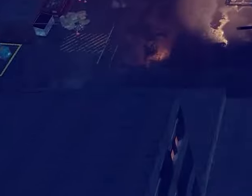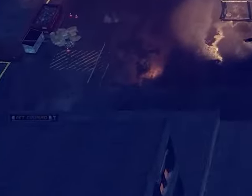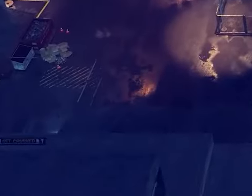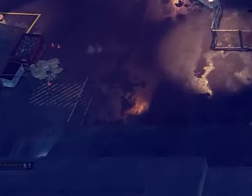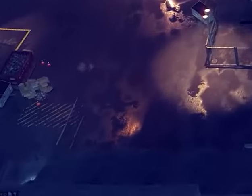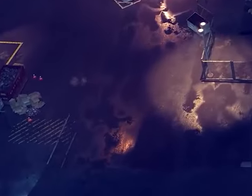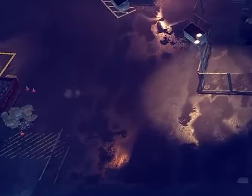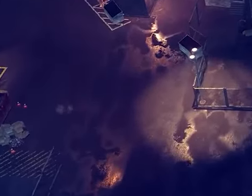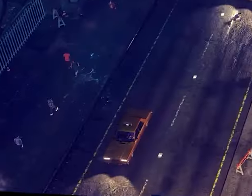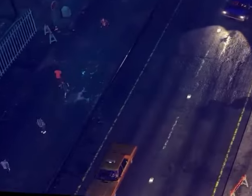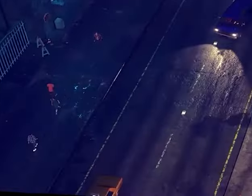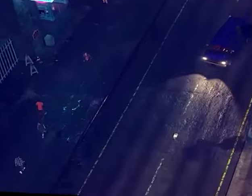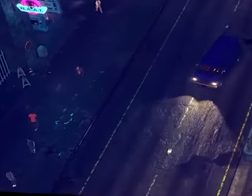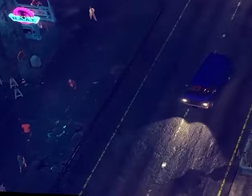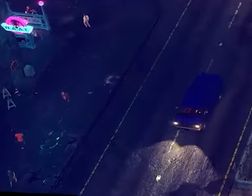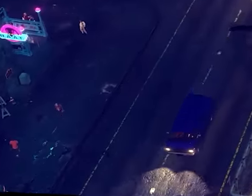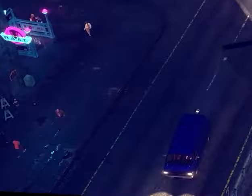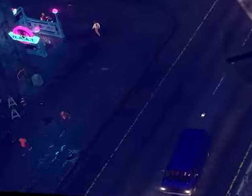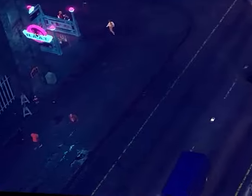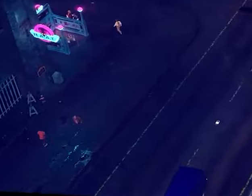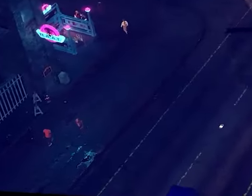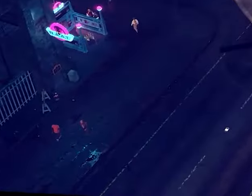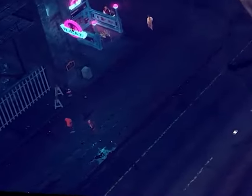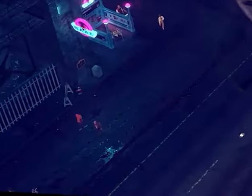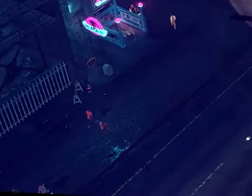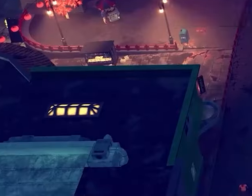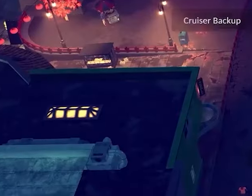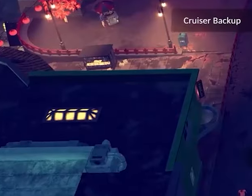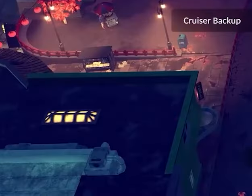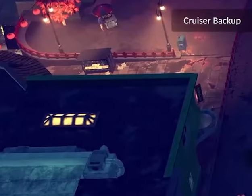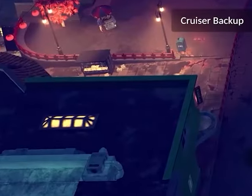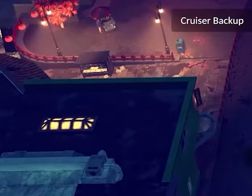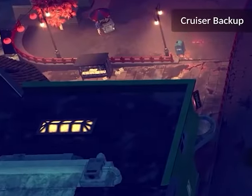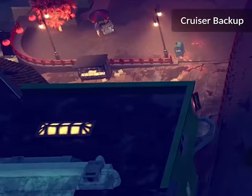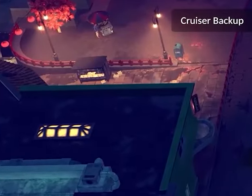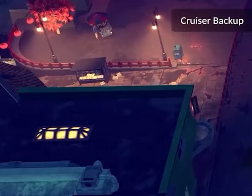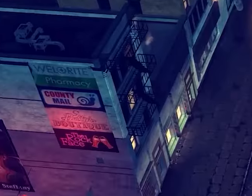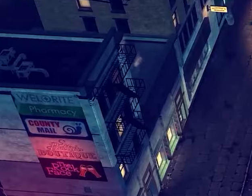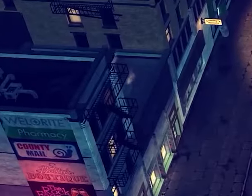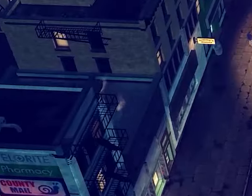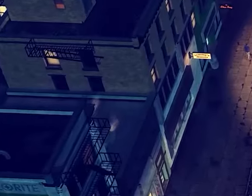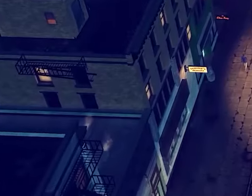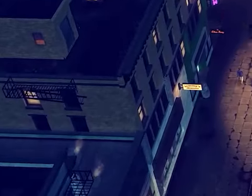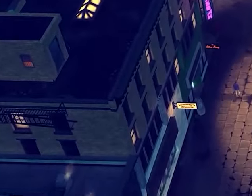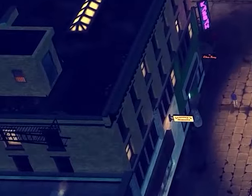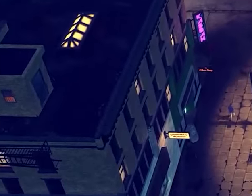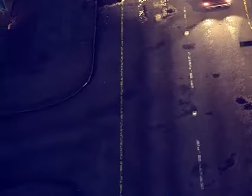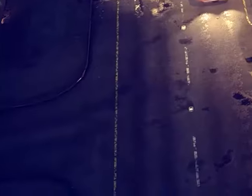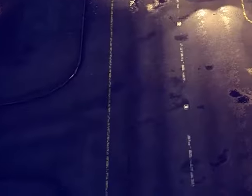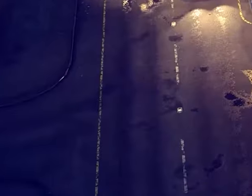Look up. Central, be advised, suspect missed the spikes.